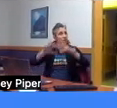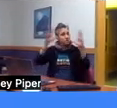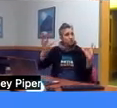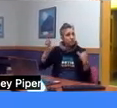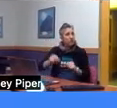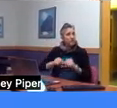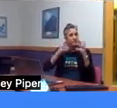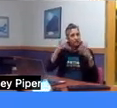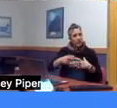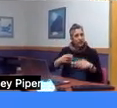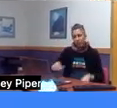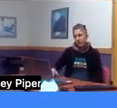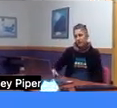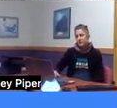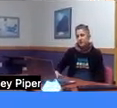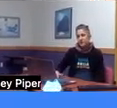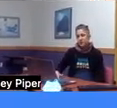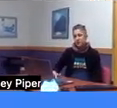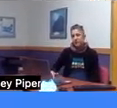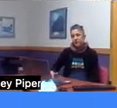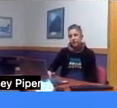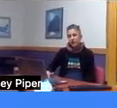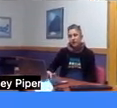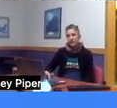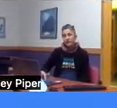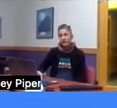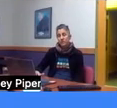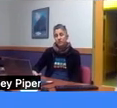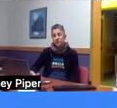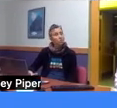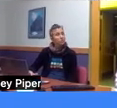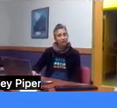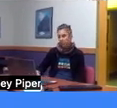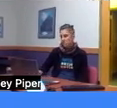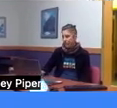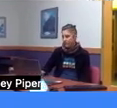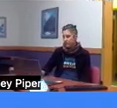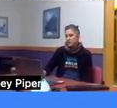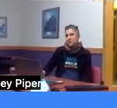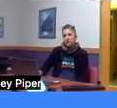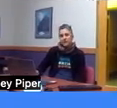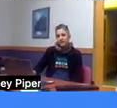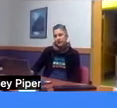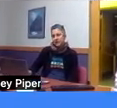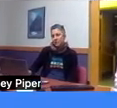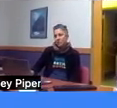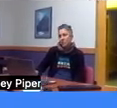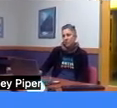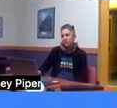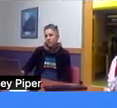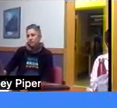Any other sort of like self-care items that you think that you would want to have available to you when you arrive home. So next